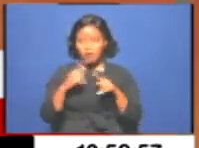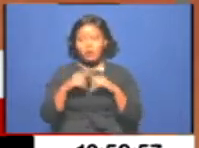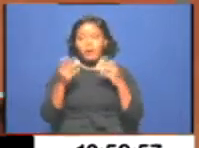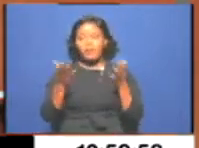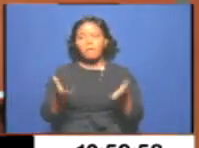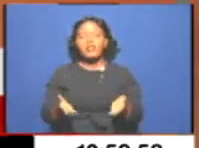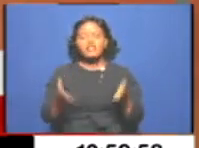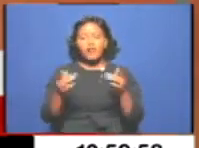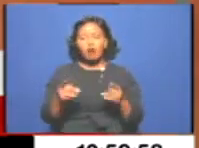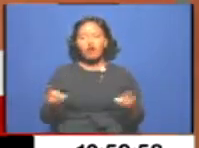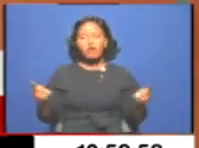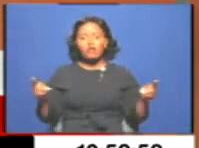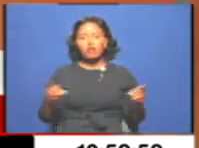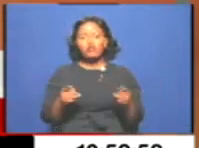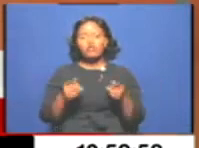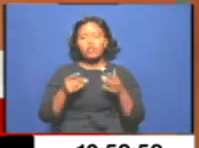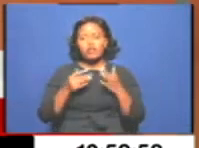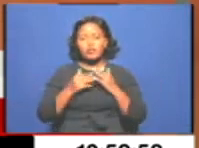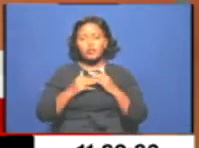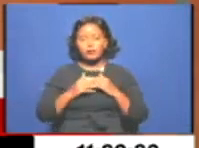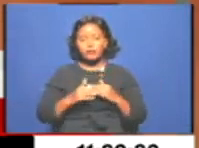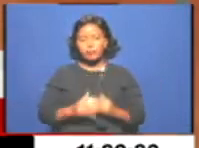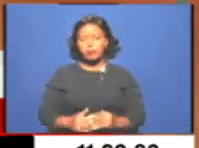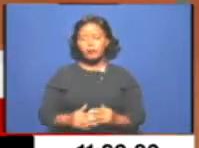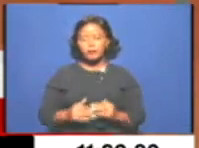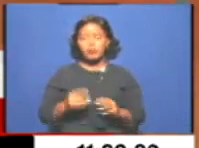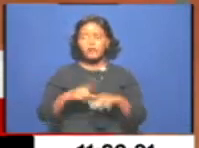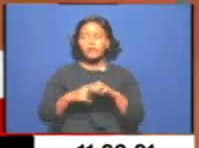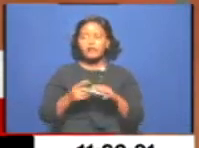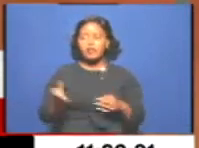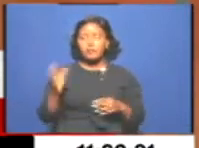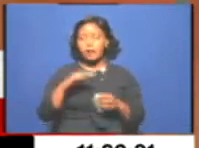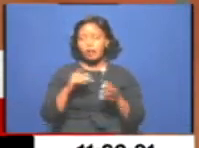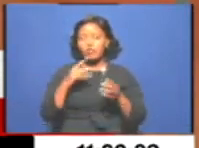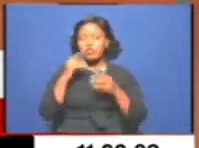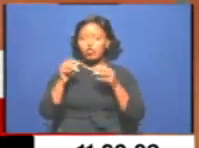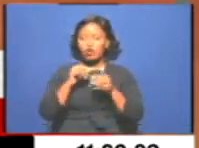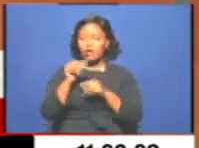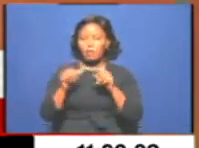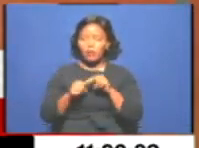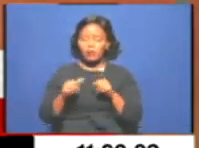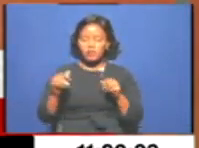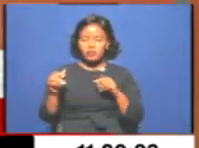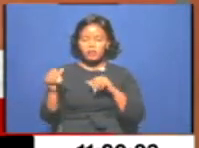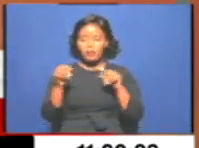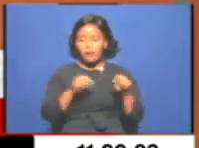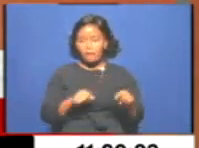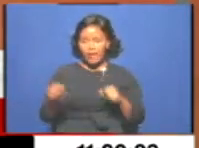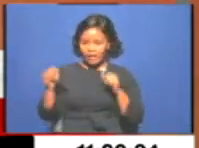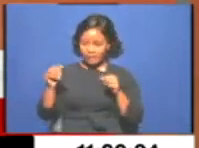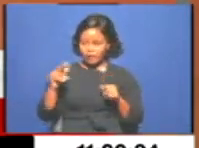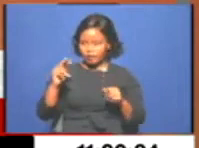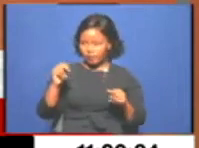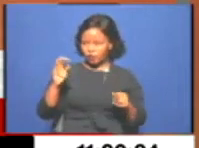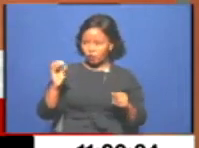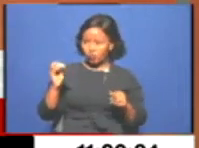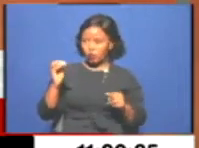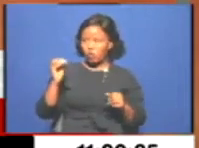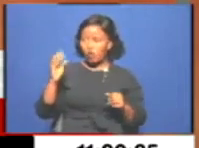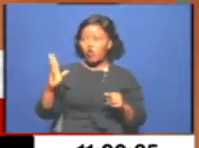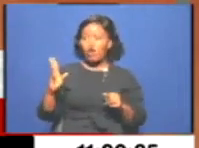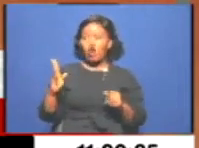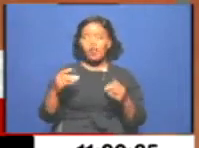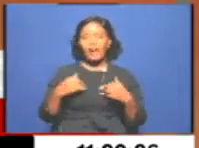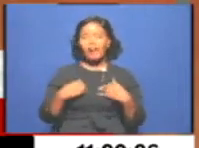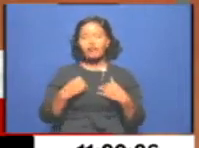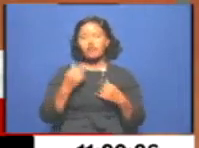break. When we get back, let us talk about the 8-point legacy plan that NOCK has for the years 2022 to